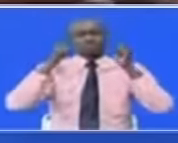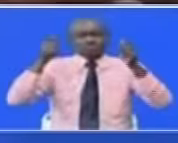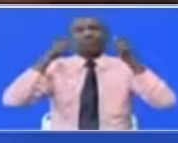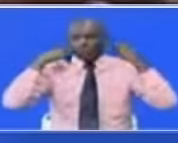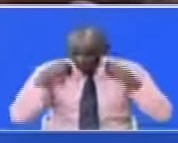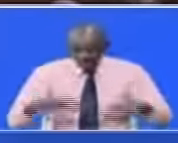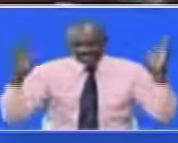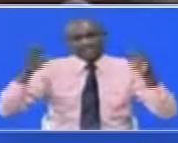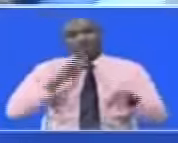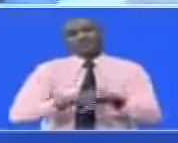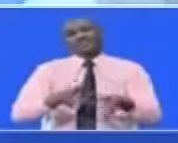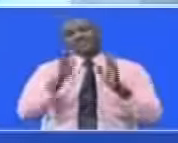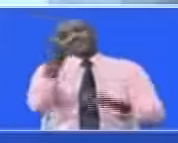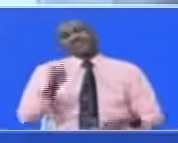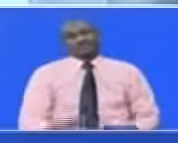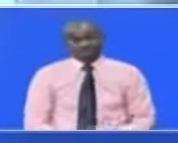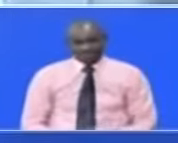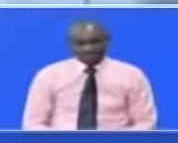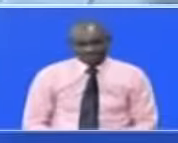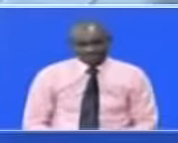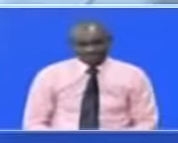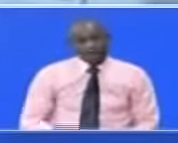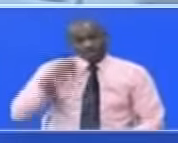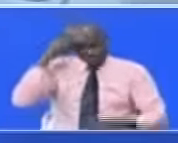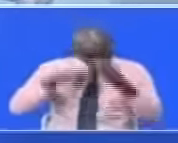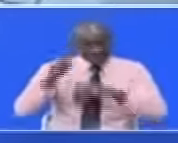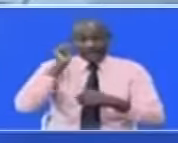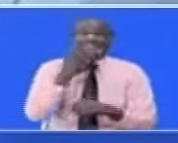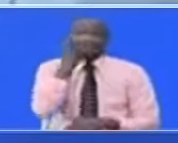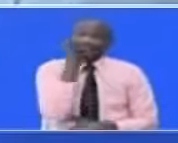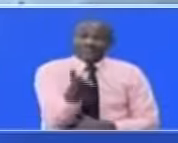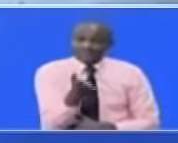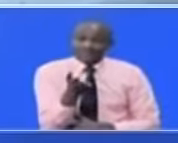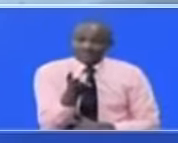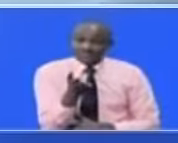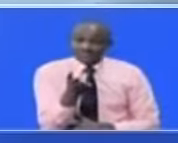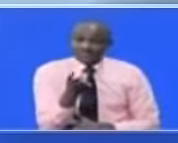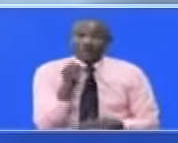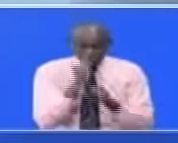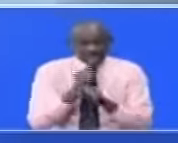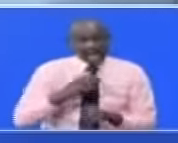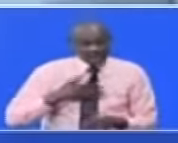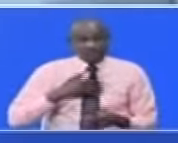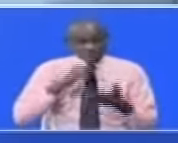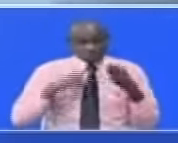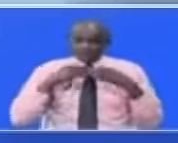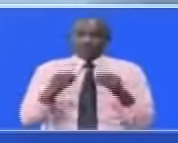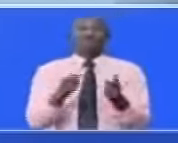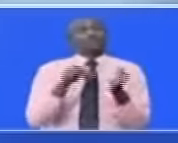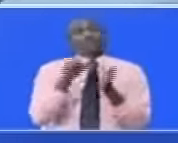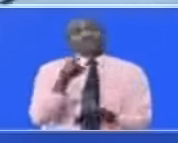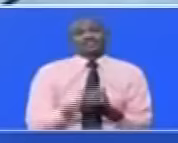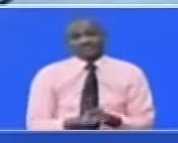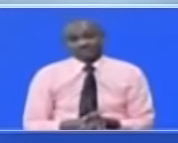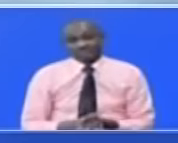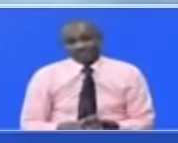wasted on the streets. You need to be a professor to answer that. The teacher strike is true, mm-hmm. must have affected our students greatly.